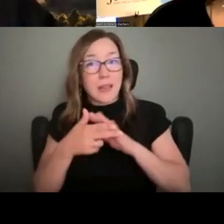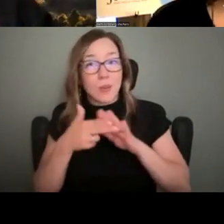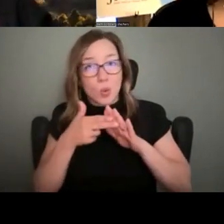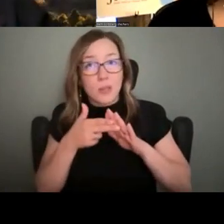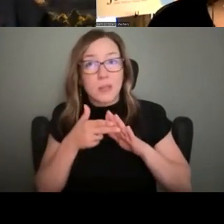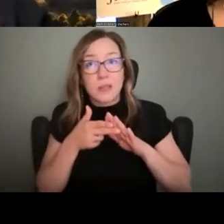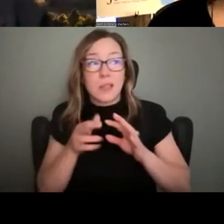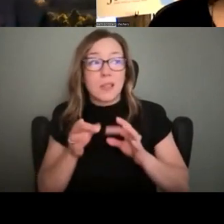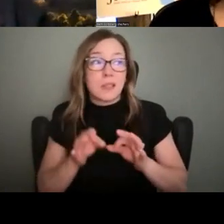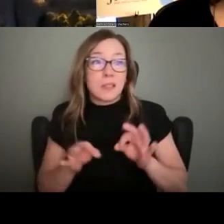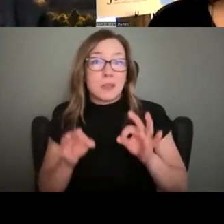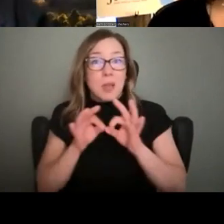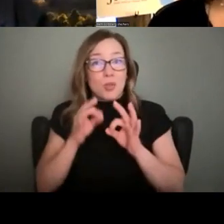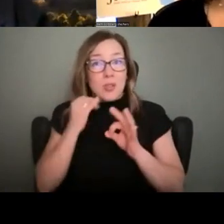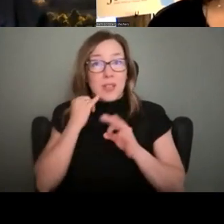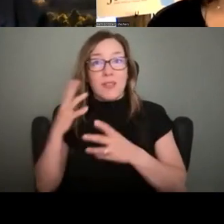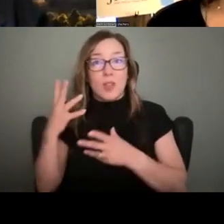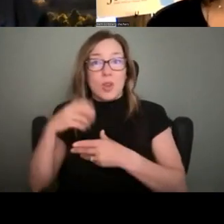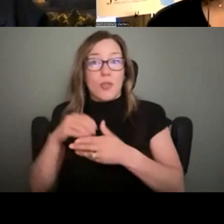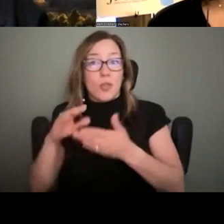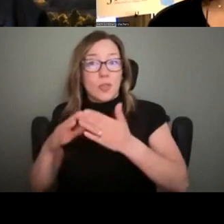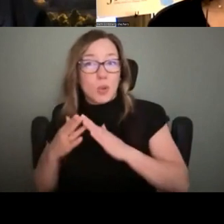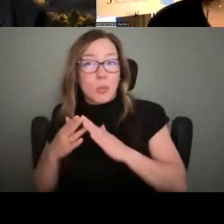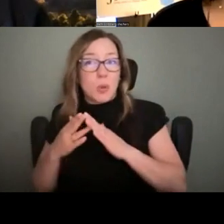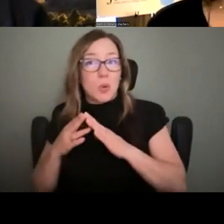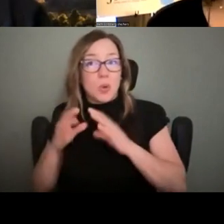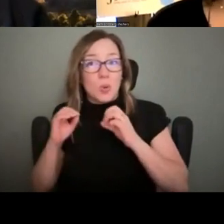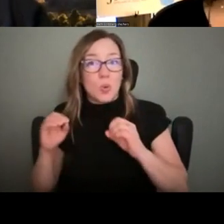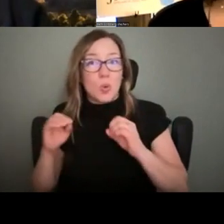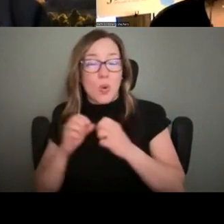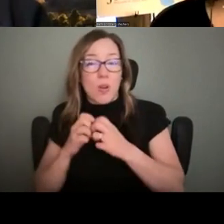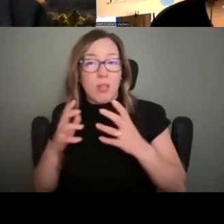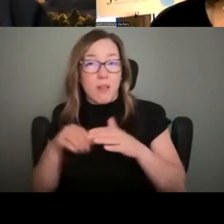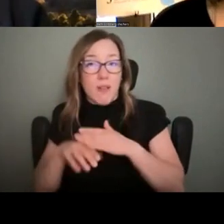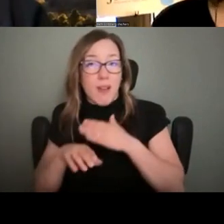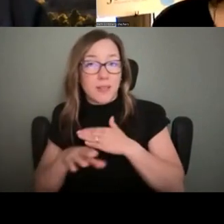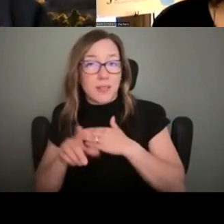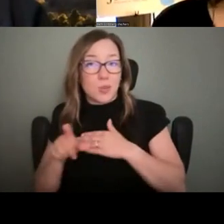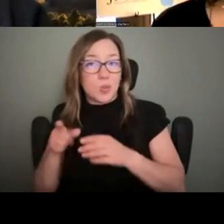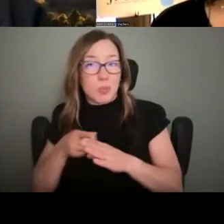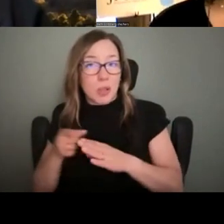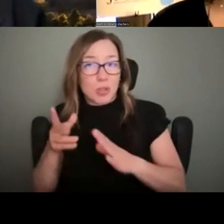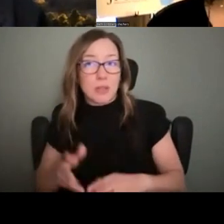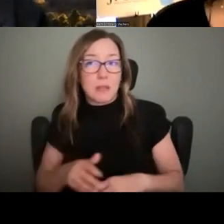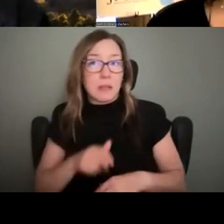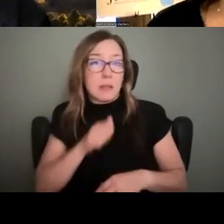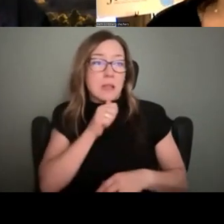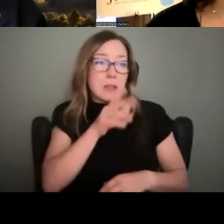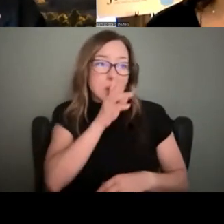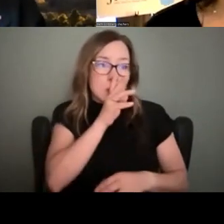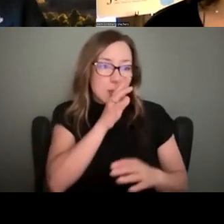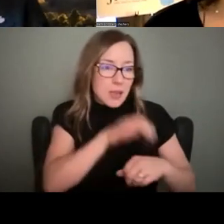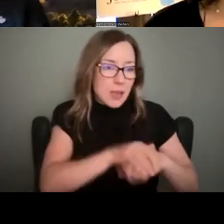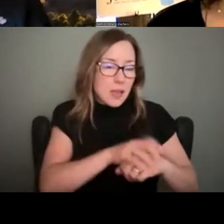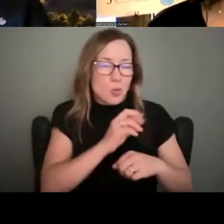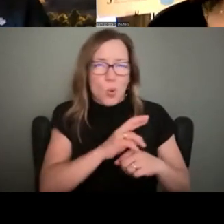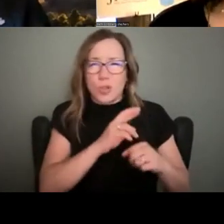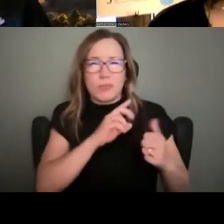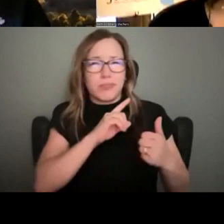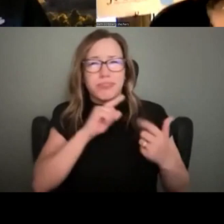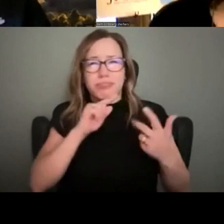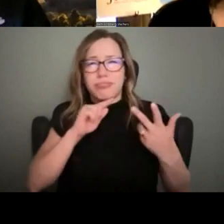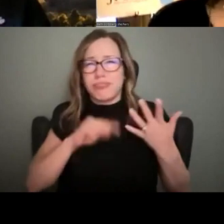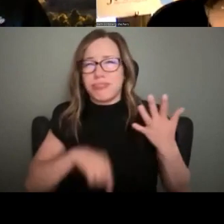is in a community where there's not a lot of access to specialists, primarily doesn't speak English, or a host of other